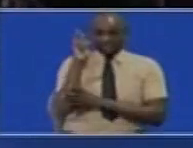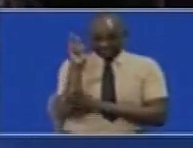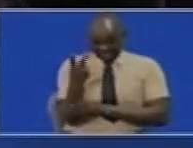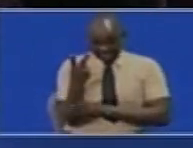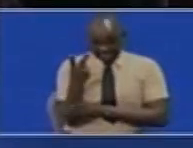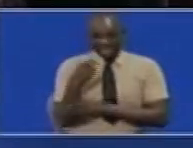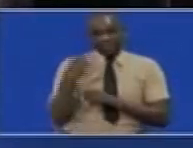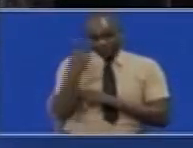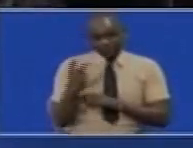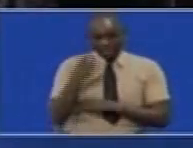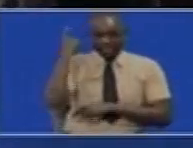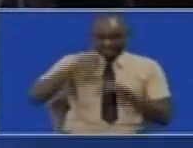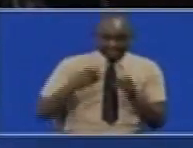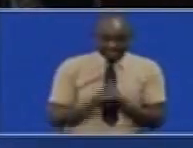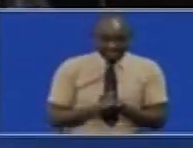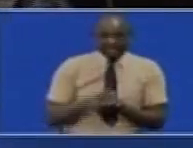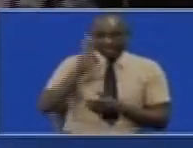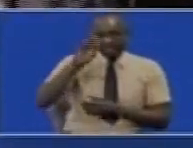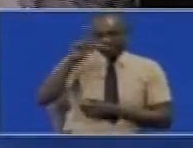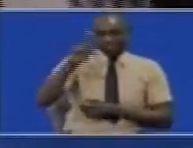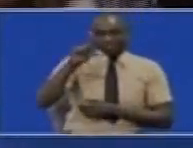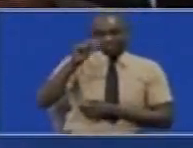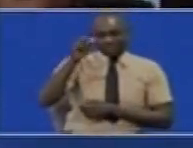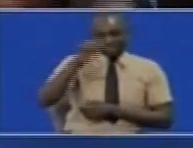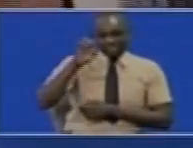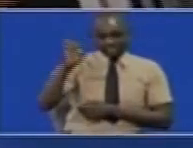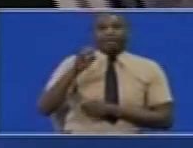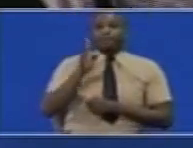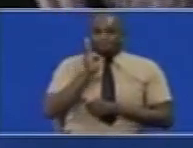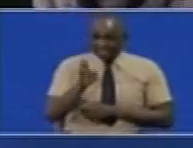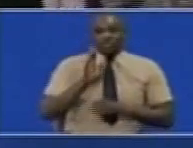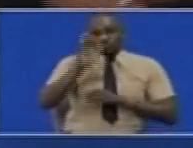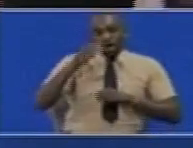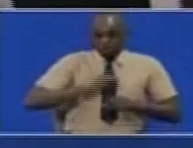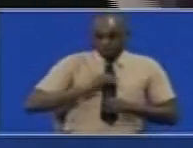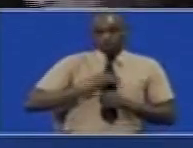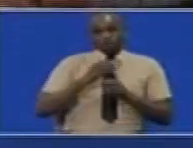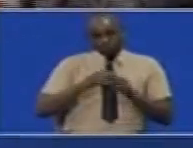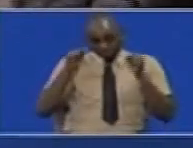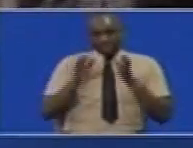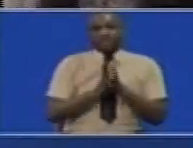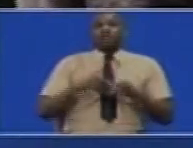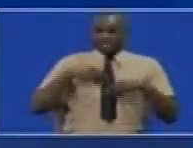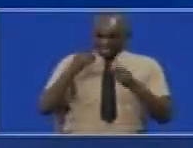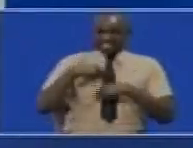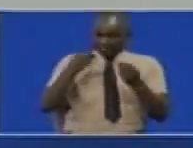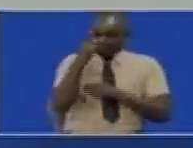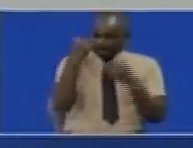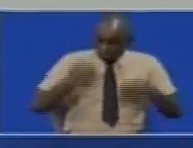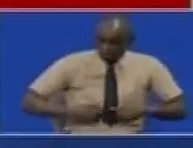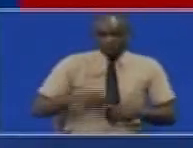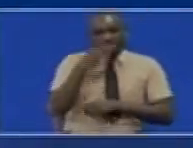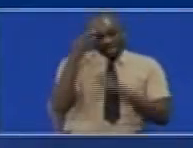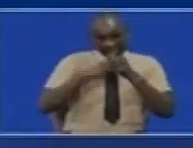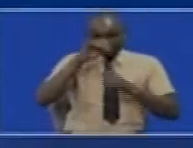in February of next year, Blaze Be Your Own Boss looks to reward one youth with 8 million shillings, 5 million